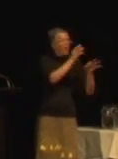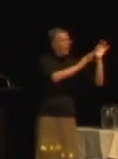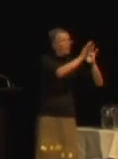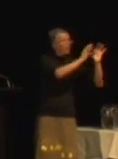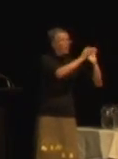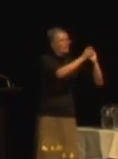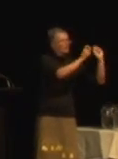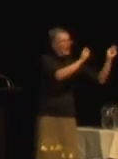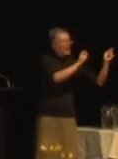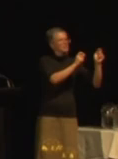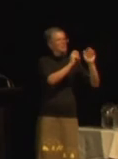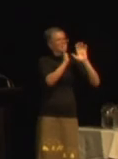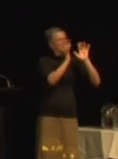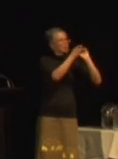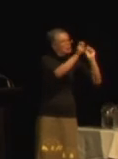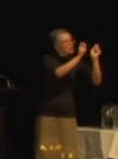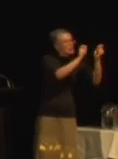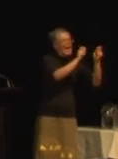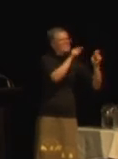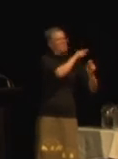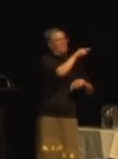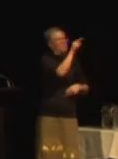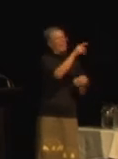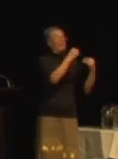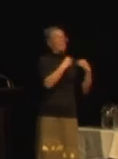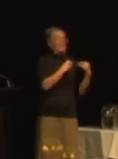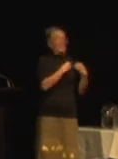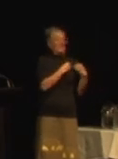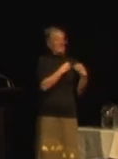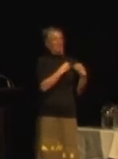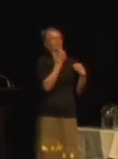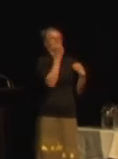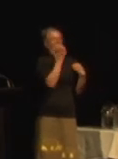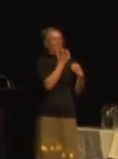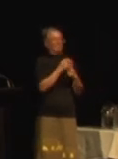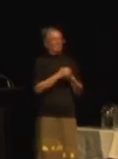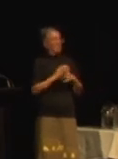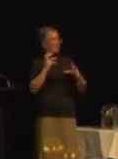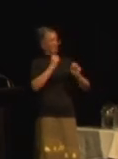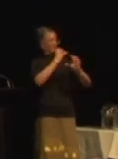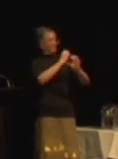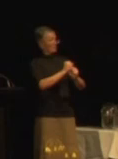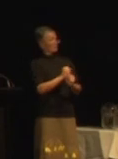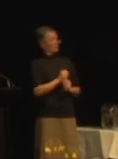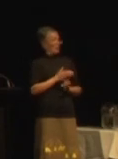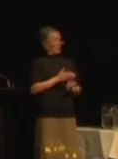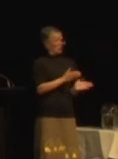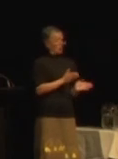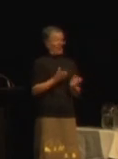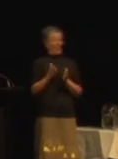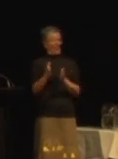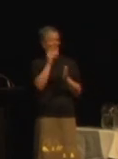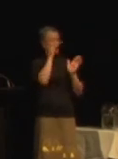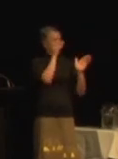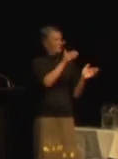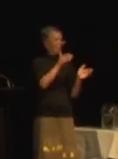of Facebook's shareholders. To conclude, here are two quick examples of aspects of our work we could possibly focus on in light of the